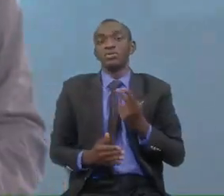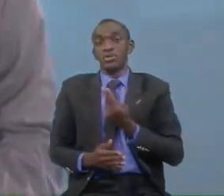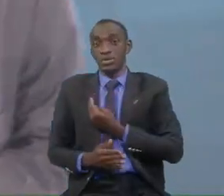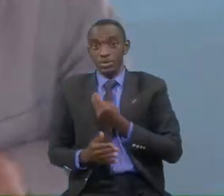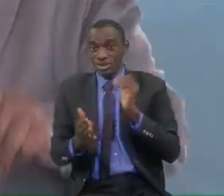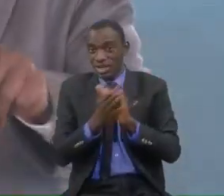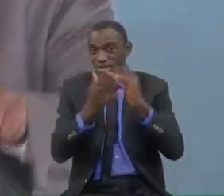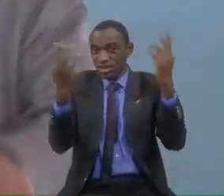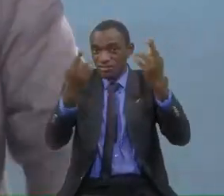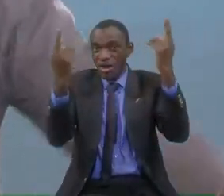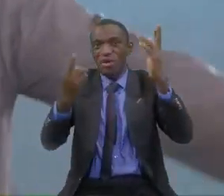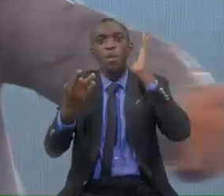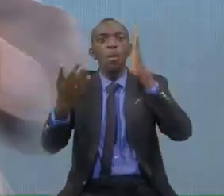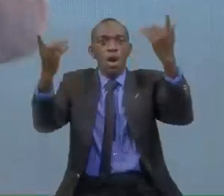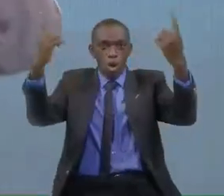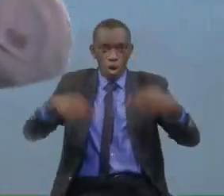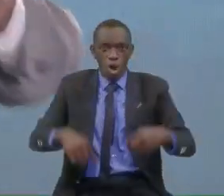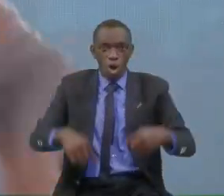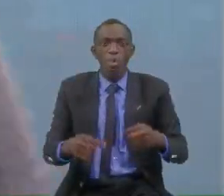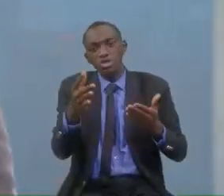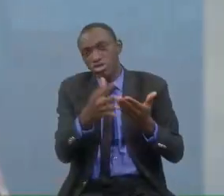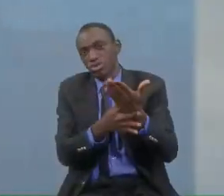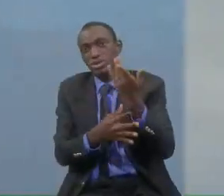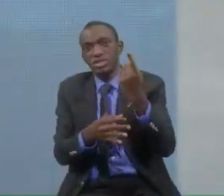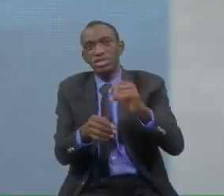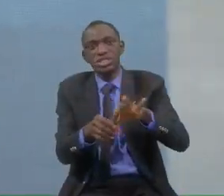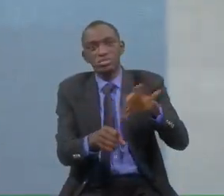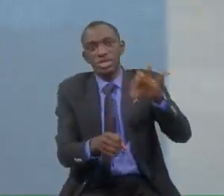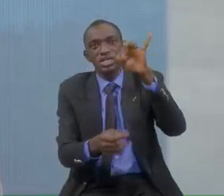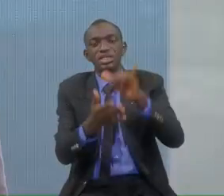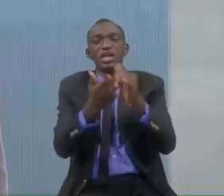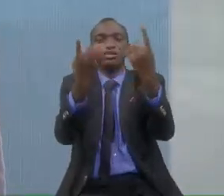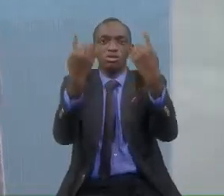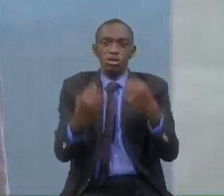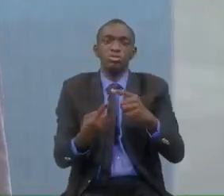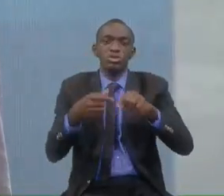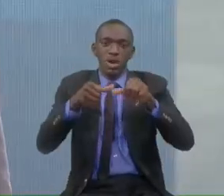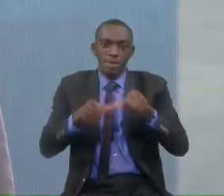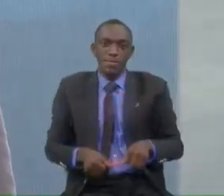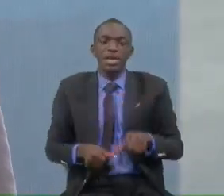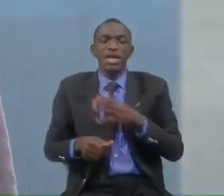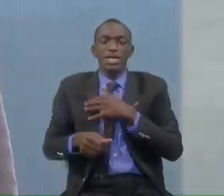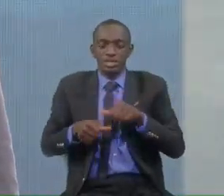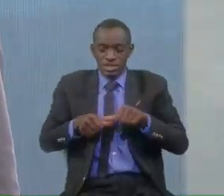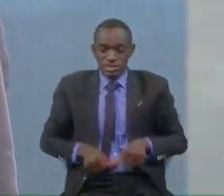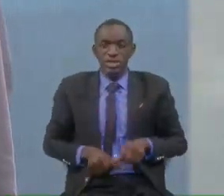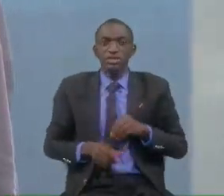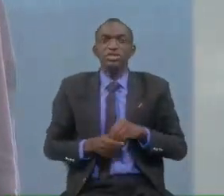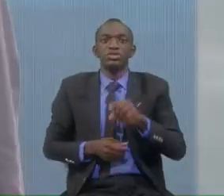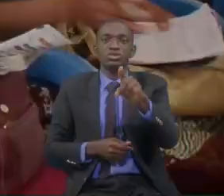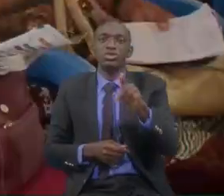will come through the Spirit that comes to abide and dwell in you. Somebody